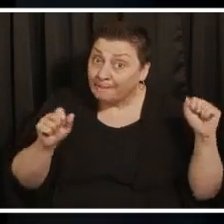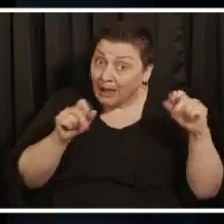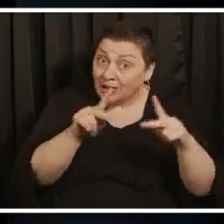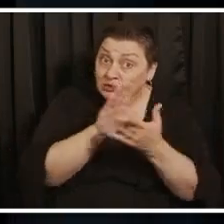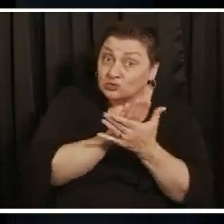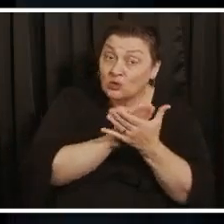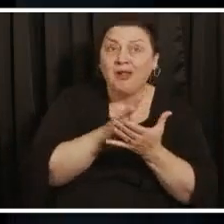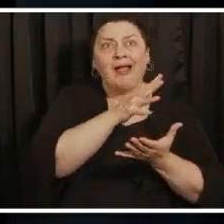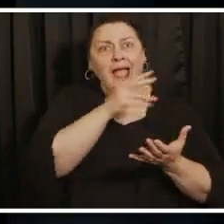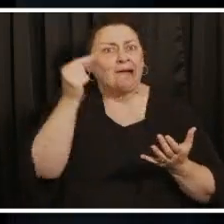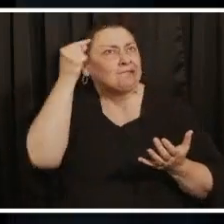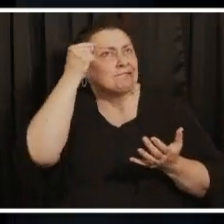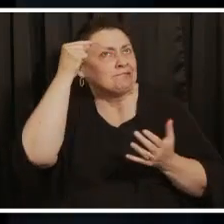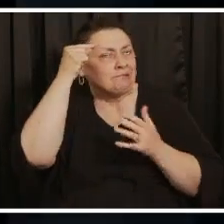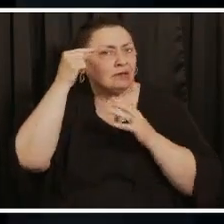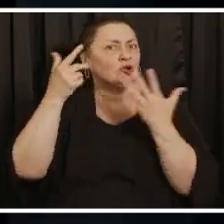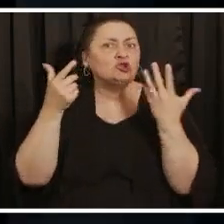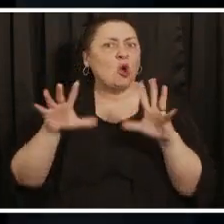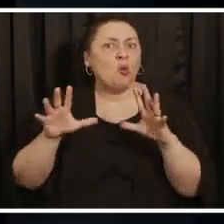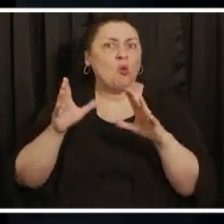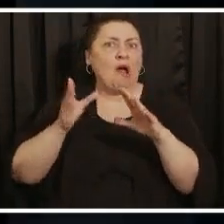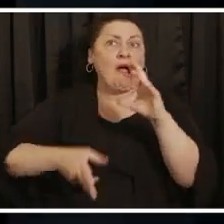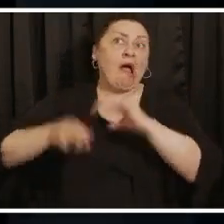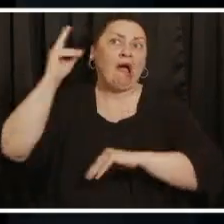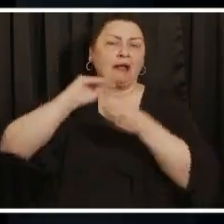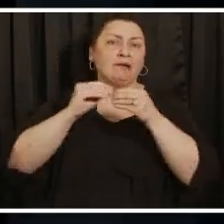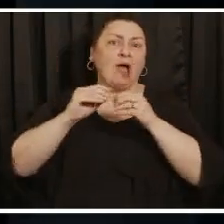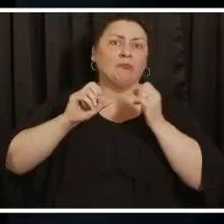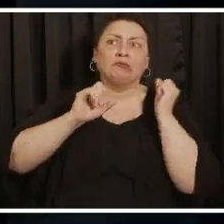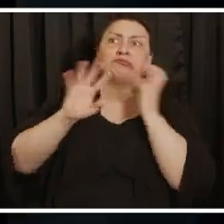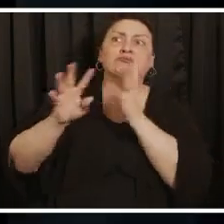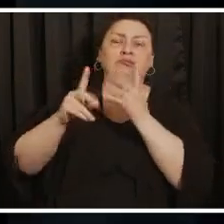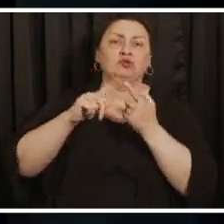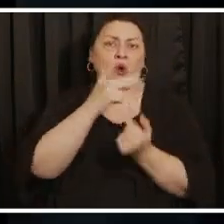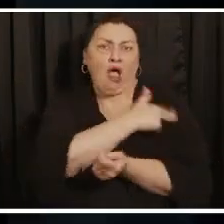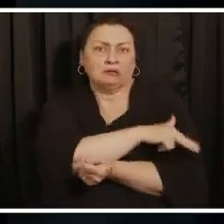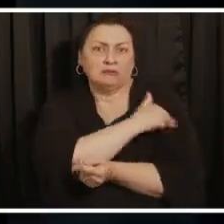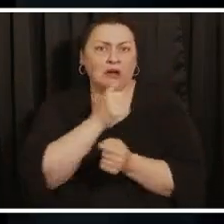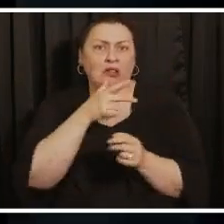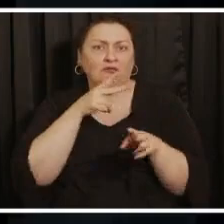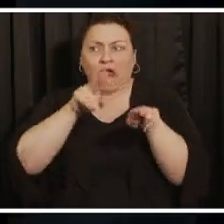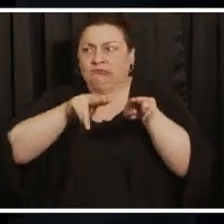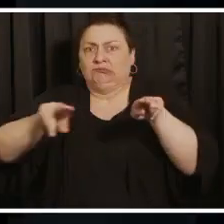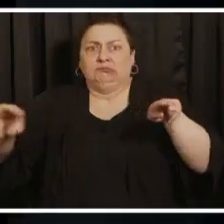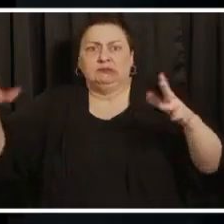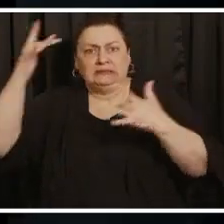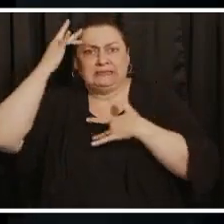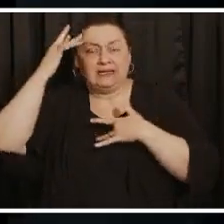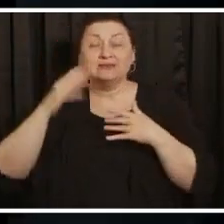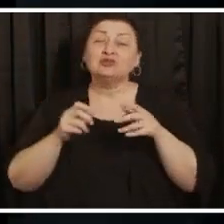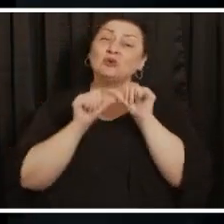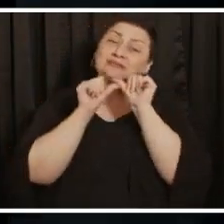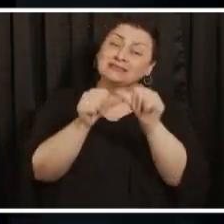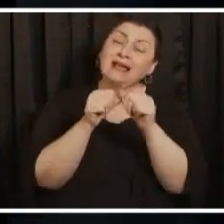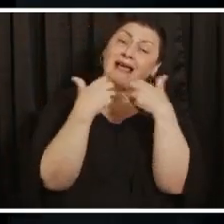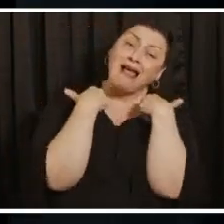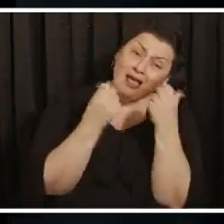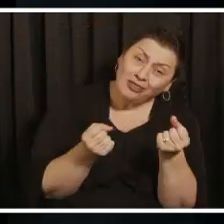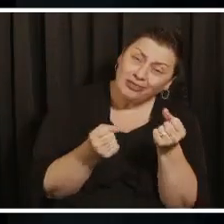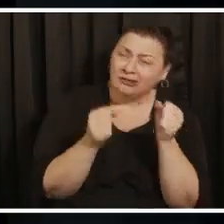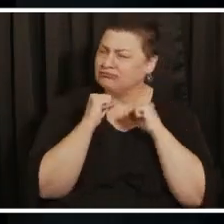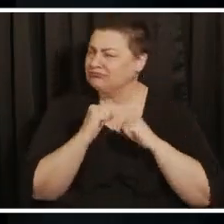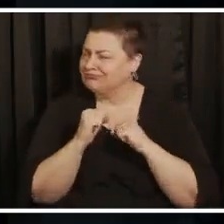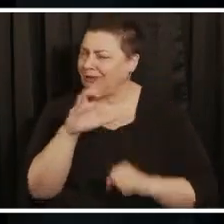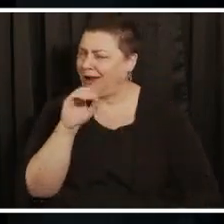hospital capacity. Thank you all, Colorado. Stay safe, Colorado. and happy to open this for questions.